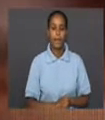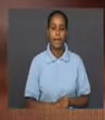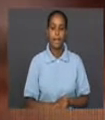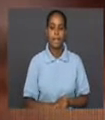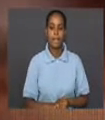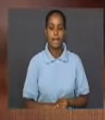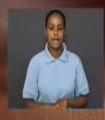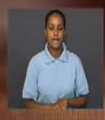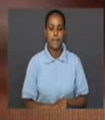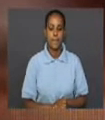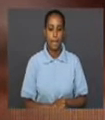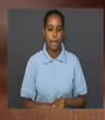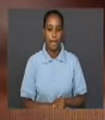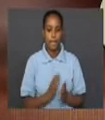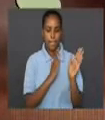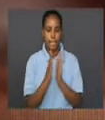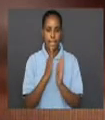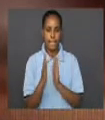Students, let's get ready.